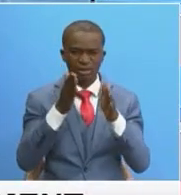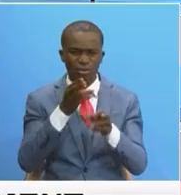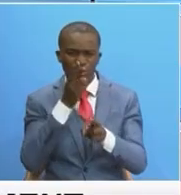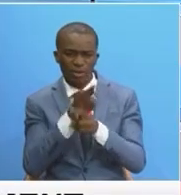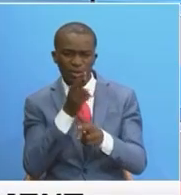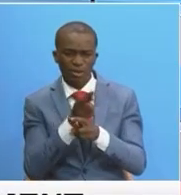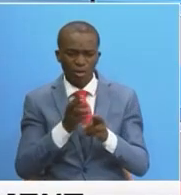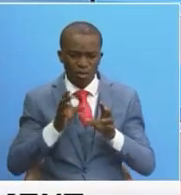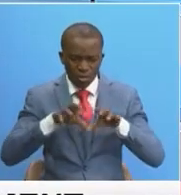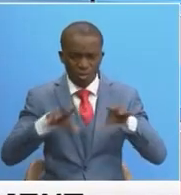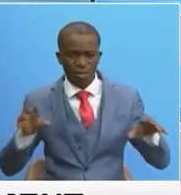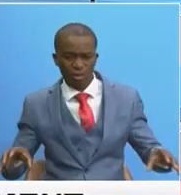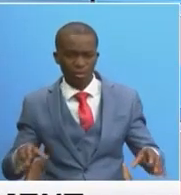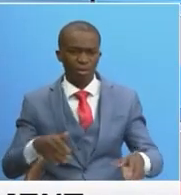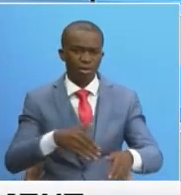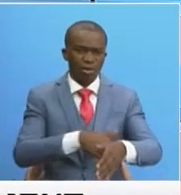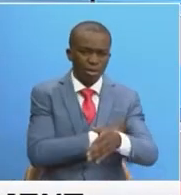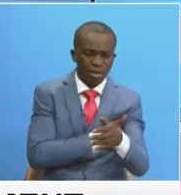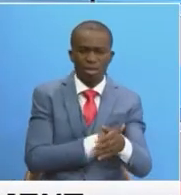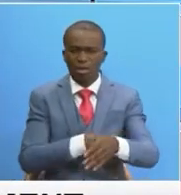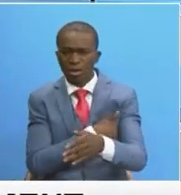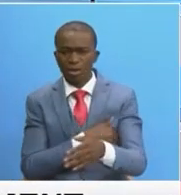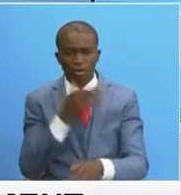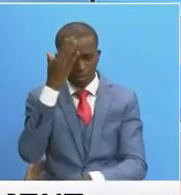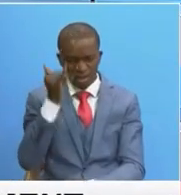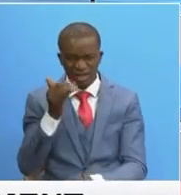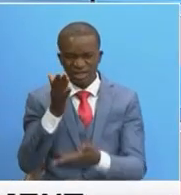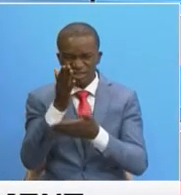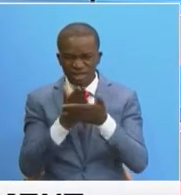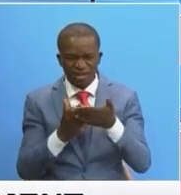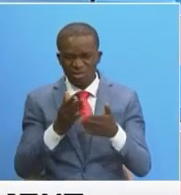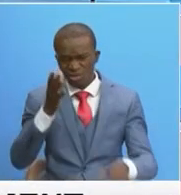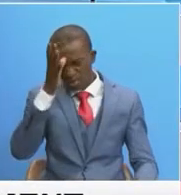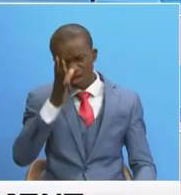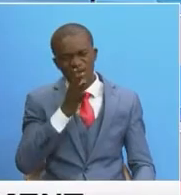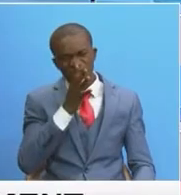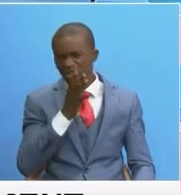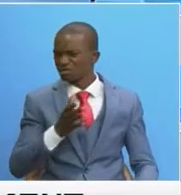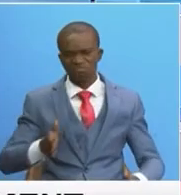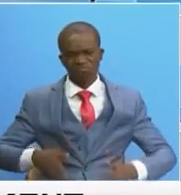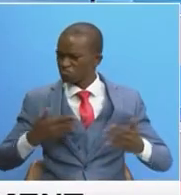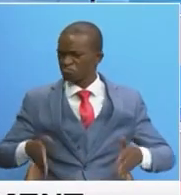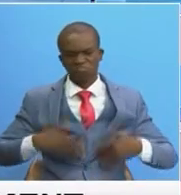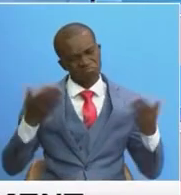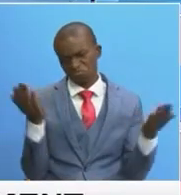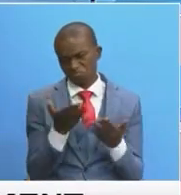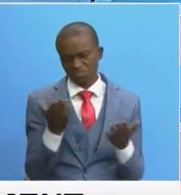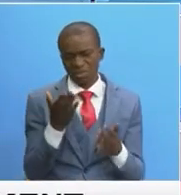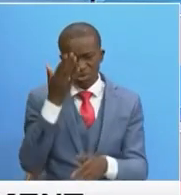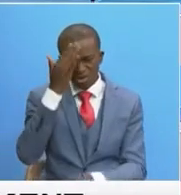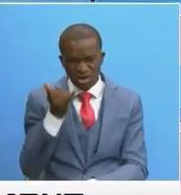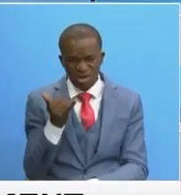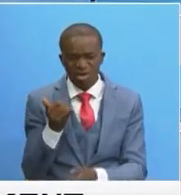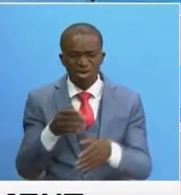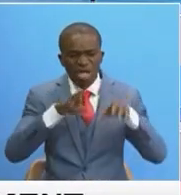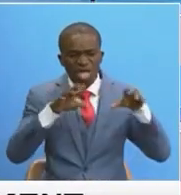against children after some parents expressed concerns that withdrawal of corporal punishment has led to misbehavior